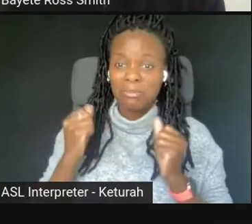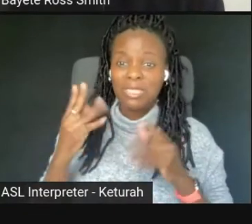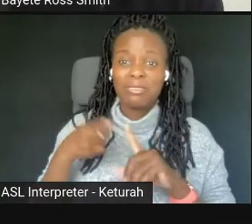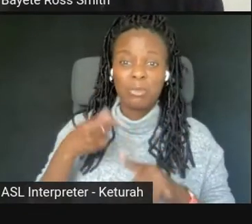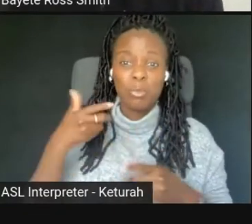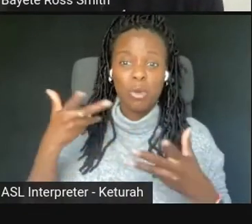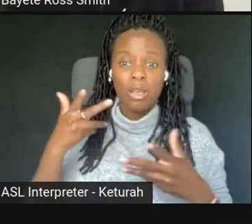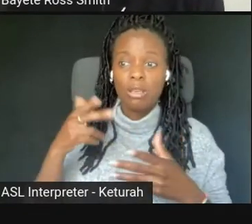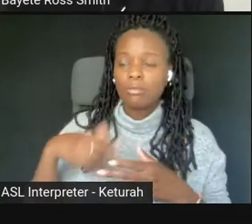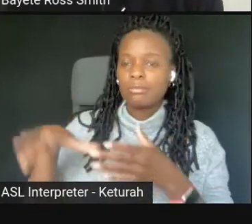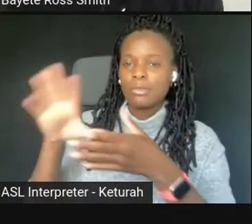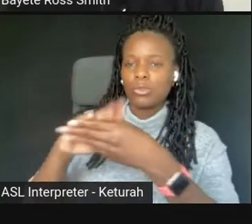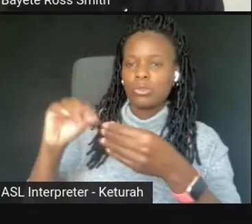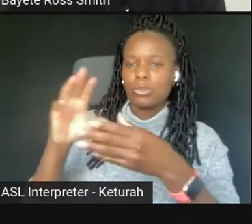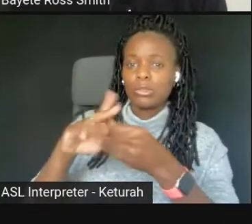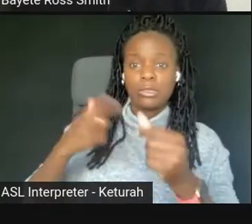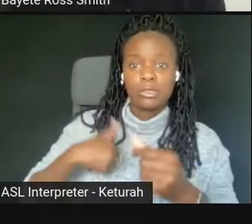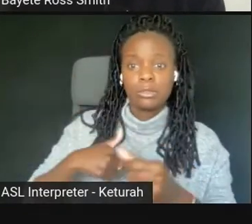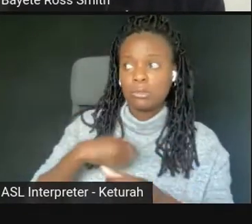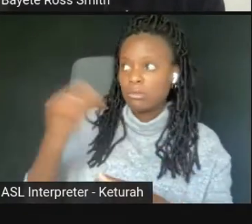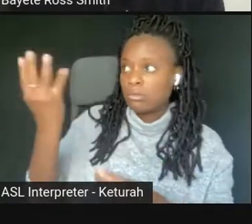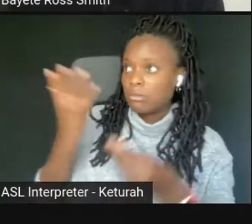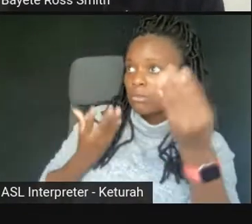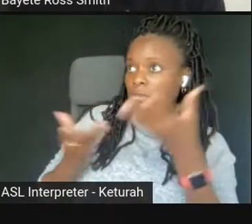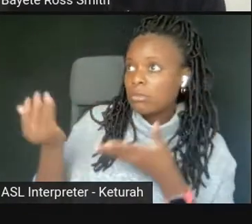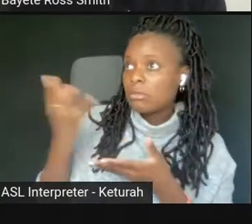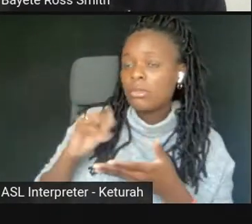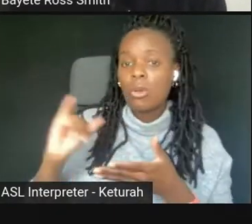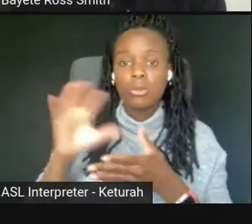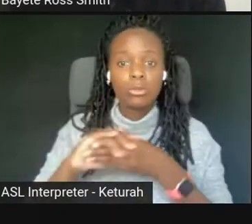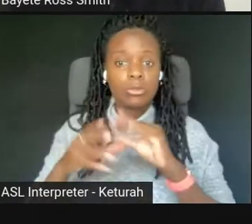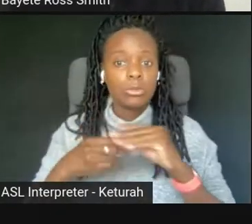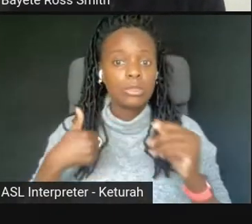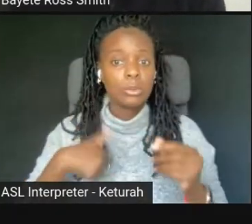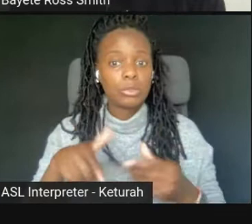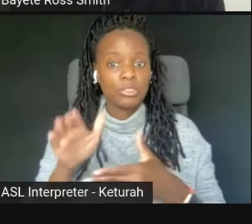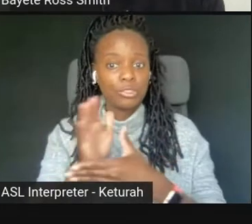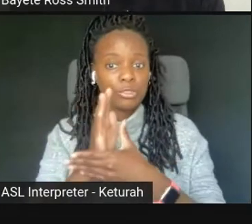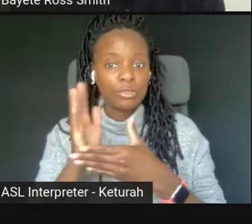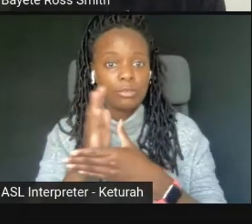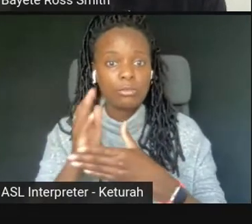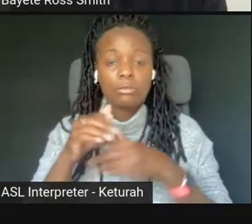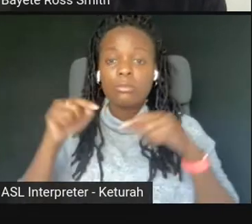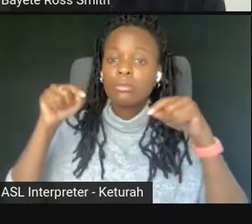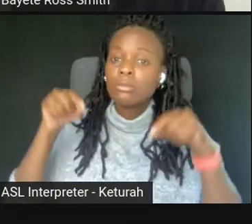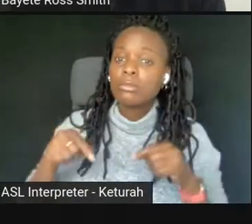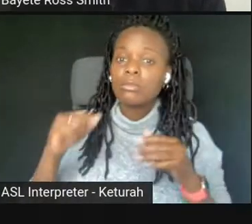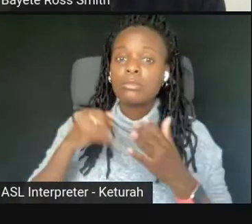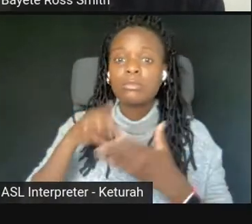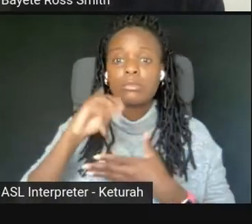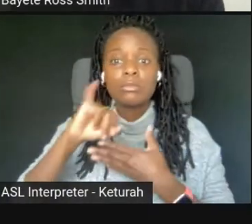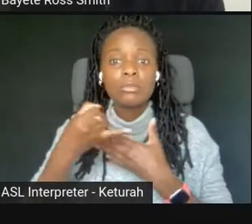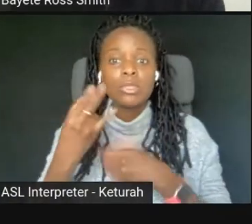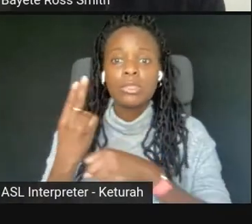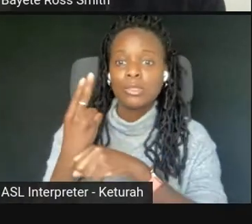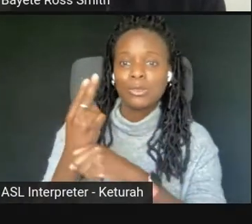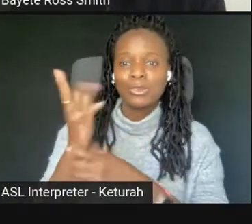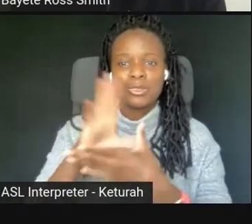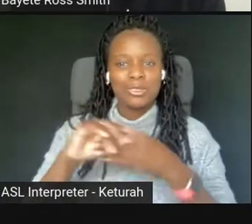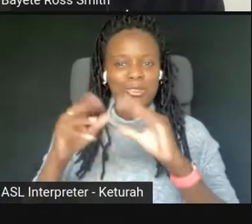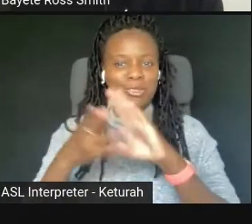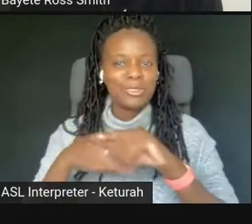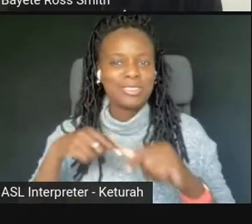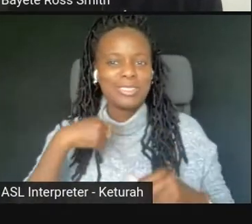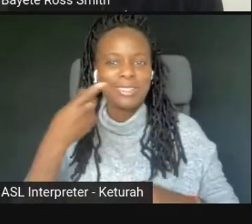share. Art of Justice, as a series of physical and virtual installations, utilizes the storytelling power of art and